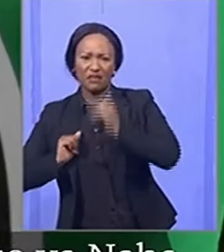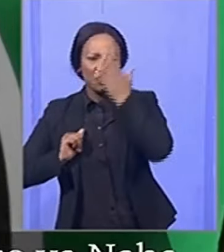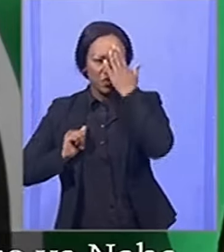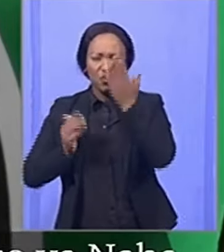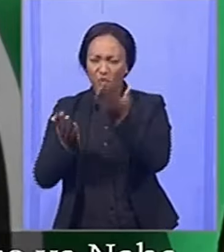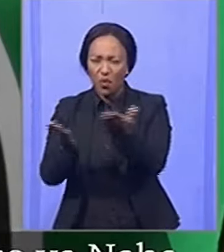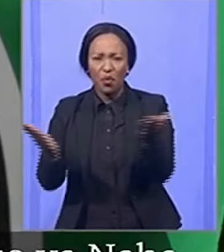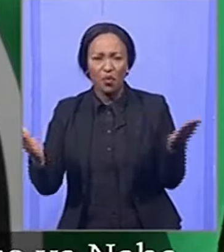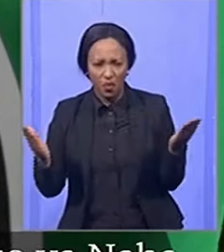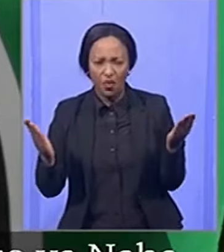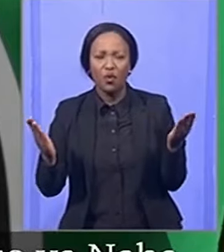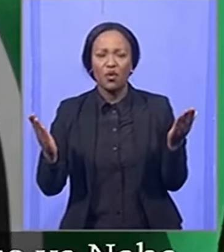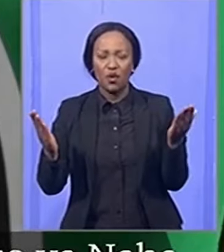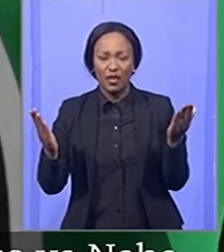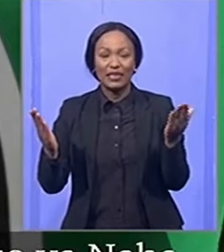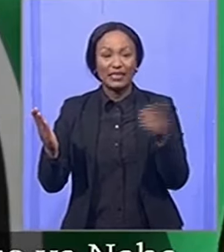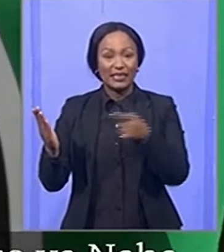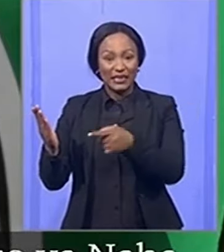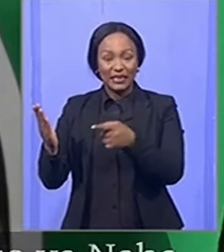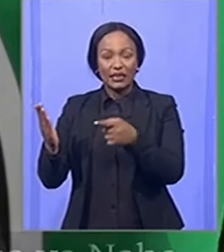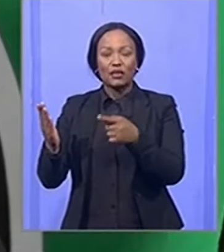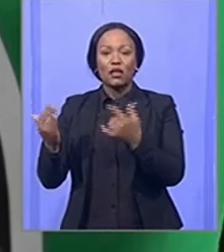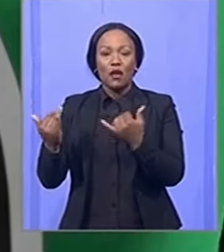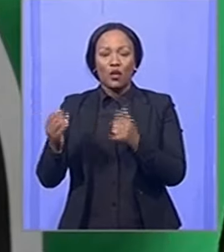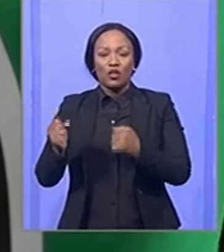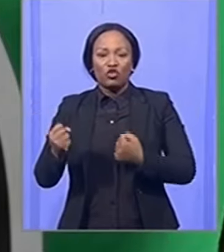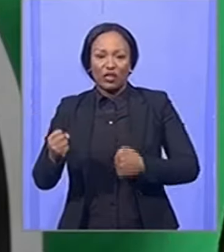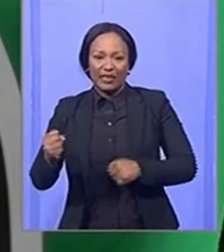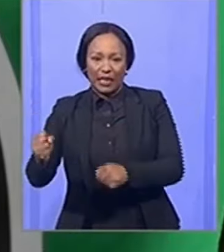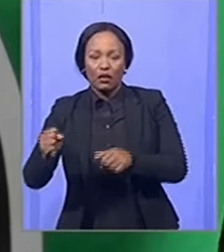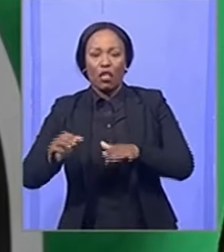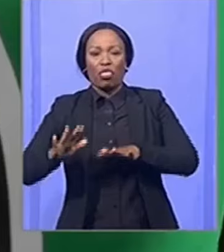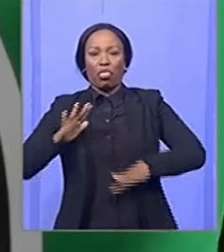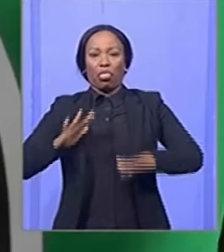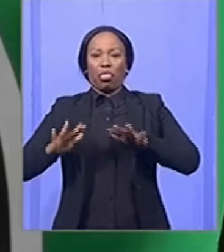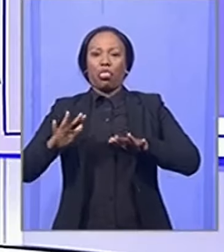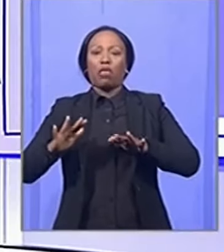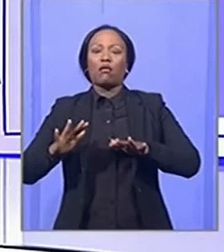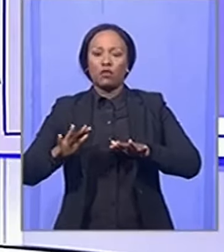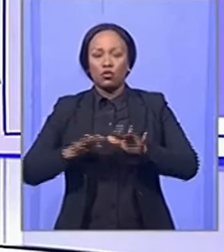them, represents a strategic setback.